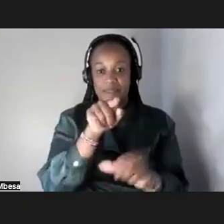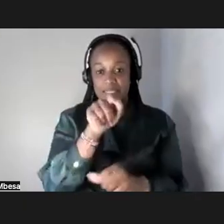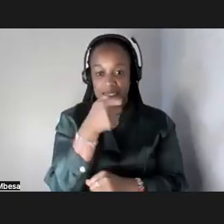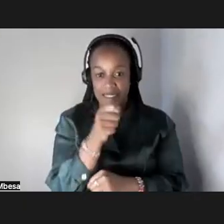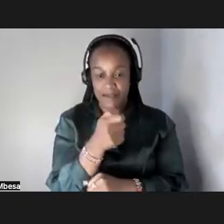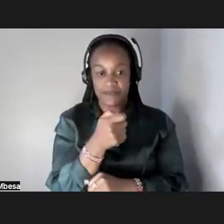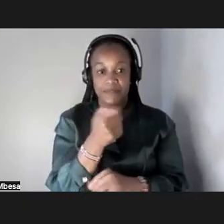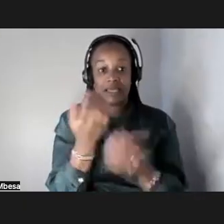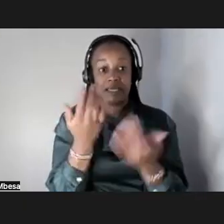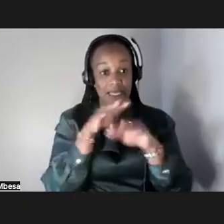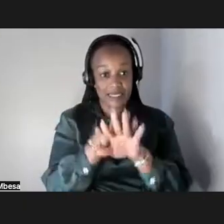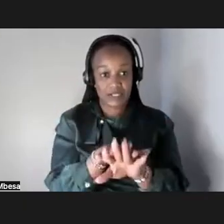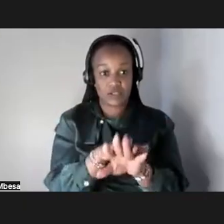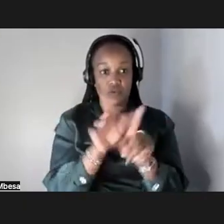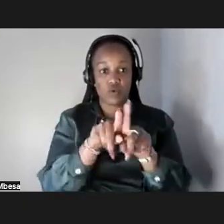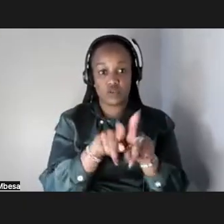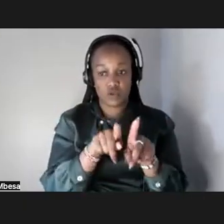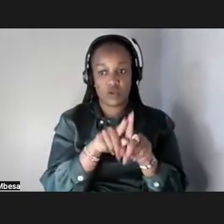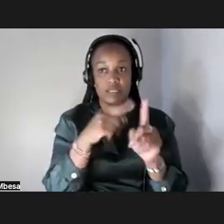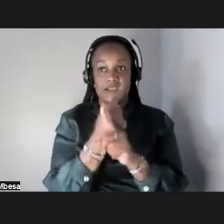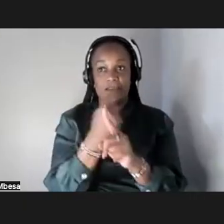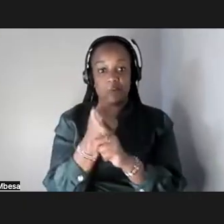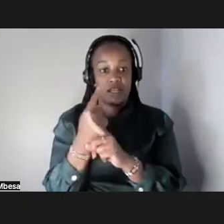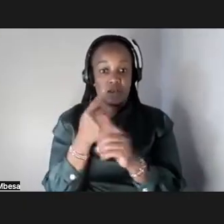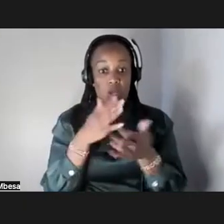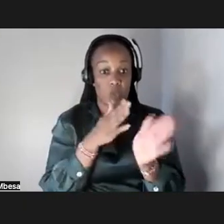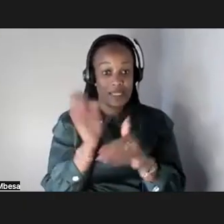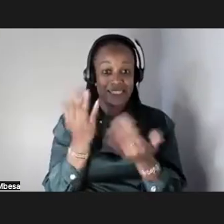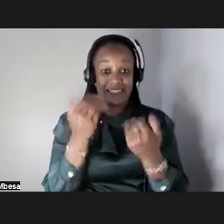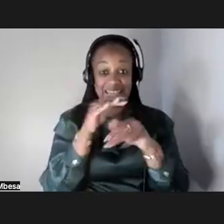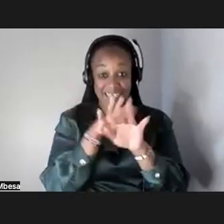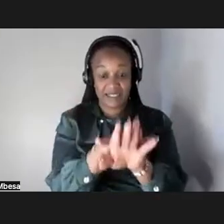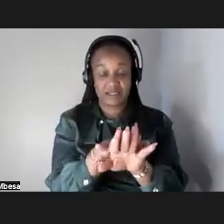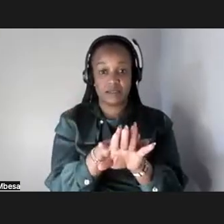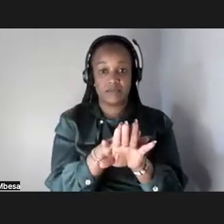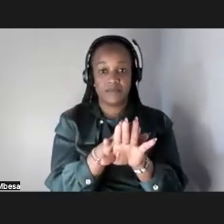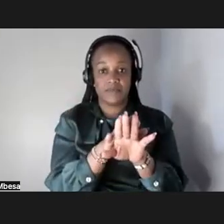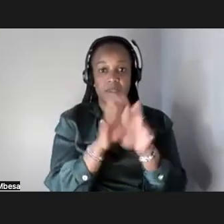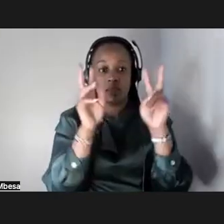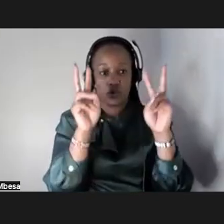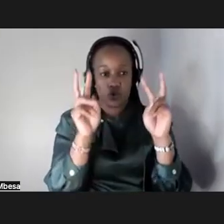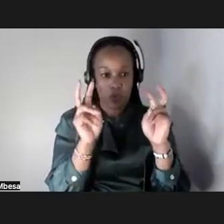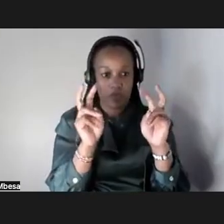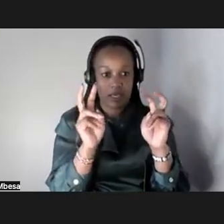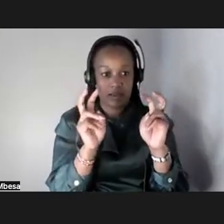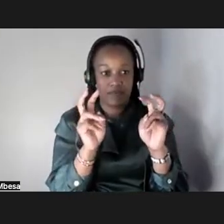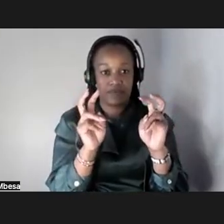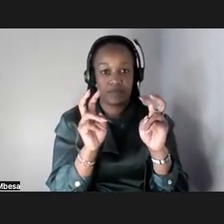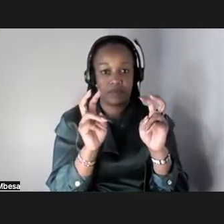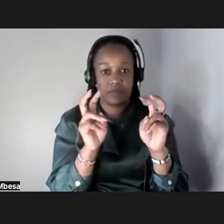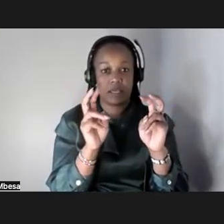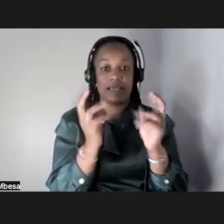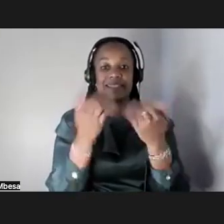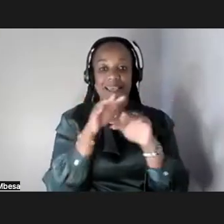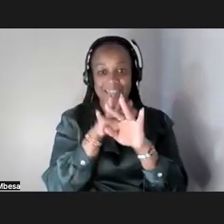we talk about integration in a lot of different ways, integrating it, the topic into, not verticalizing the topic and integrating it